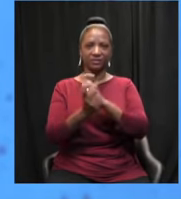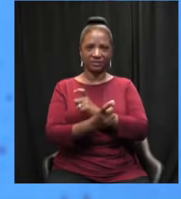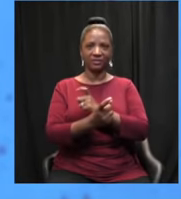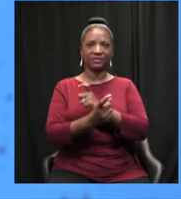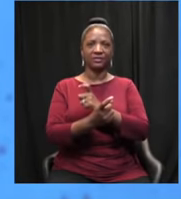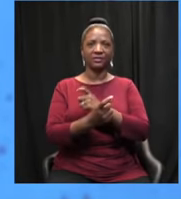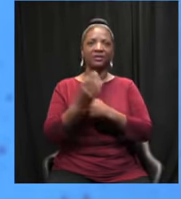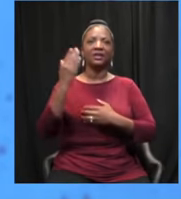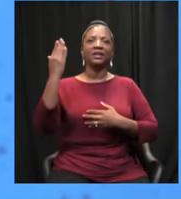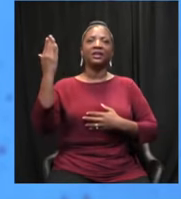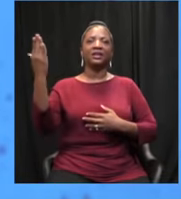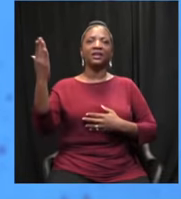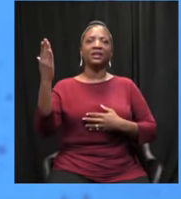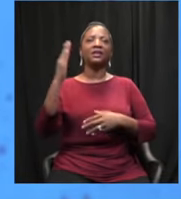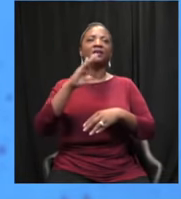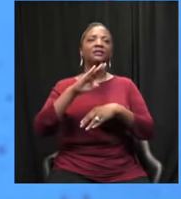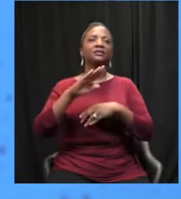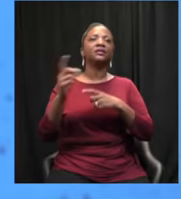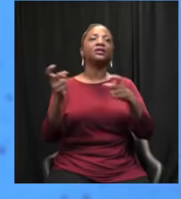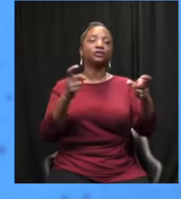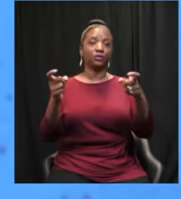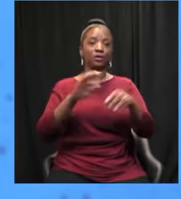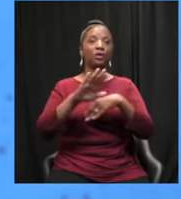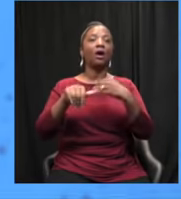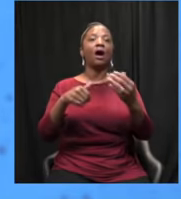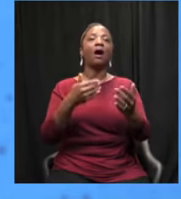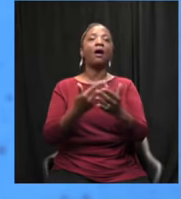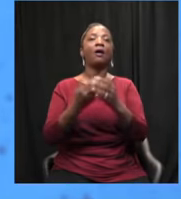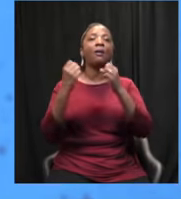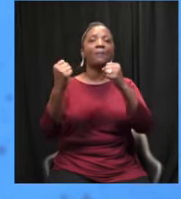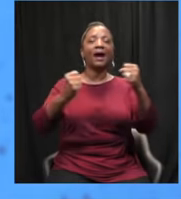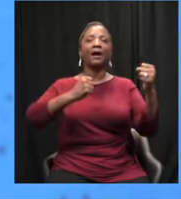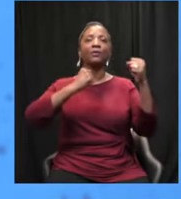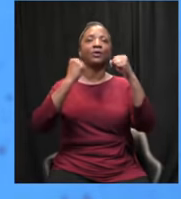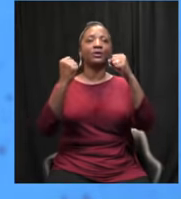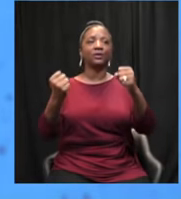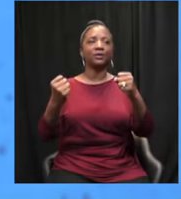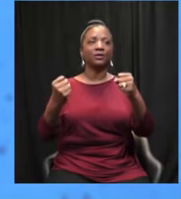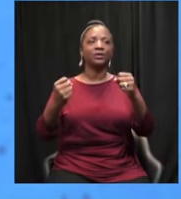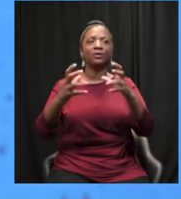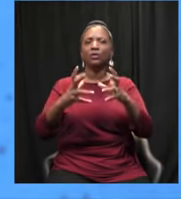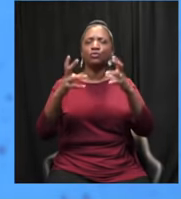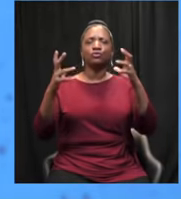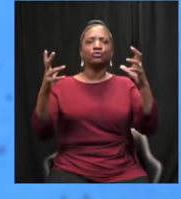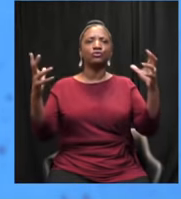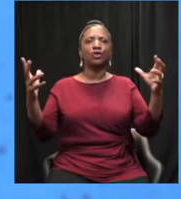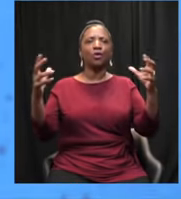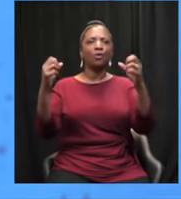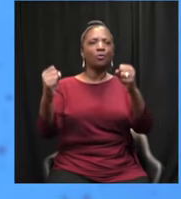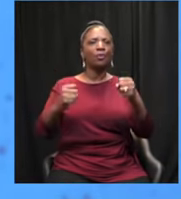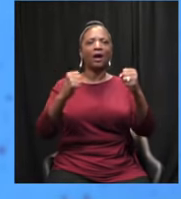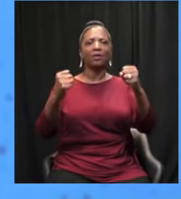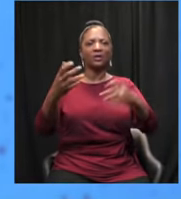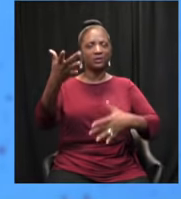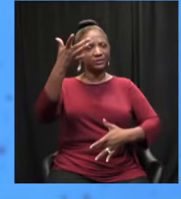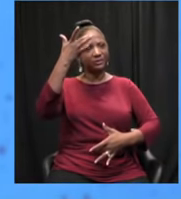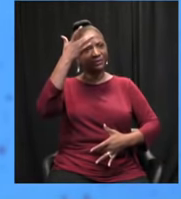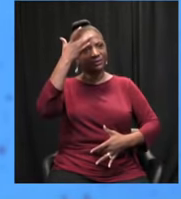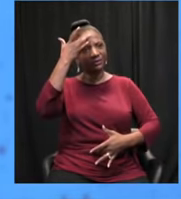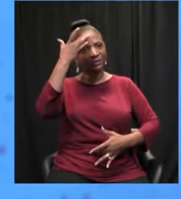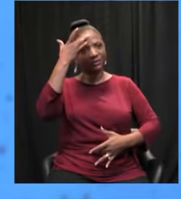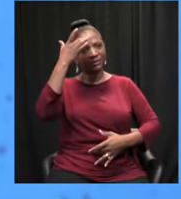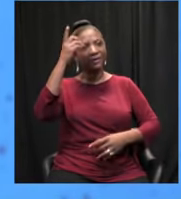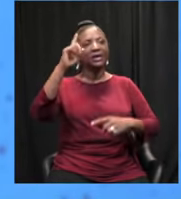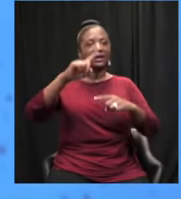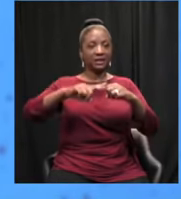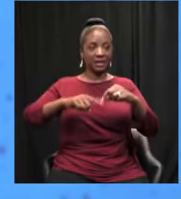he's all powerful. And that's what you see. He's so powerful that sickness cannot defeat him. Death cannot defeat